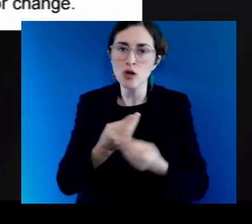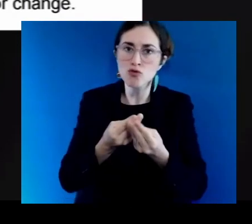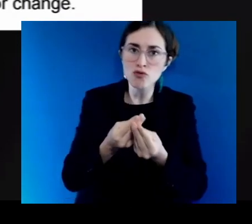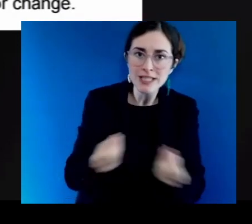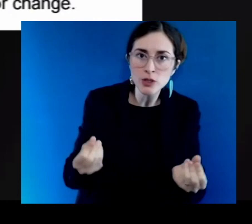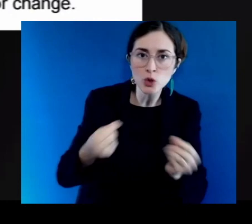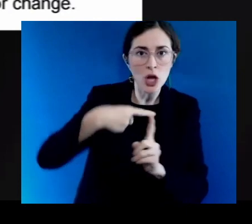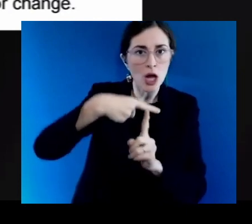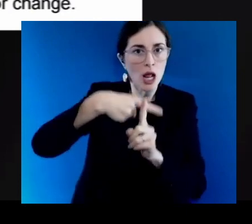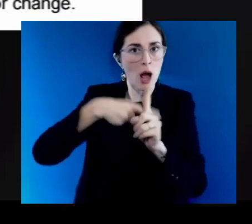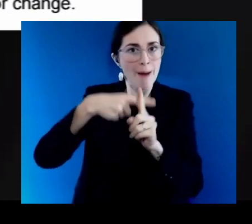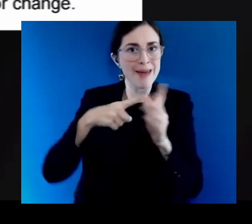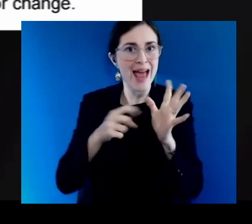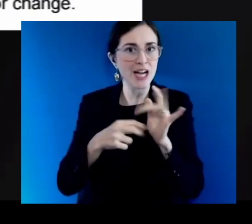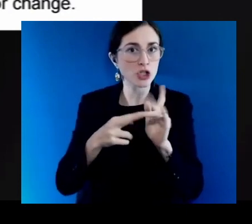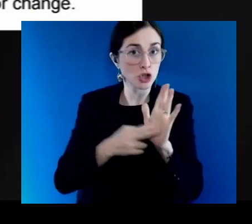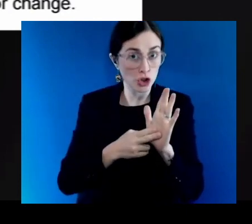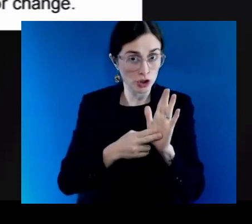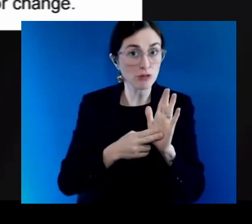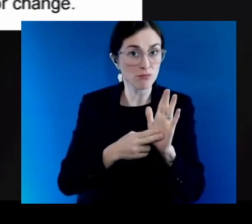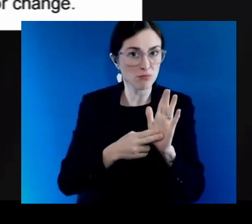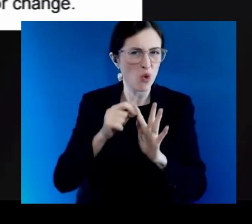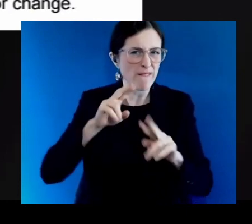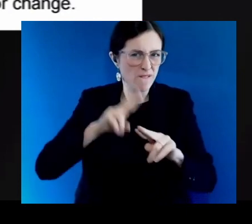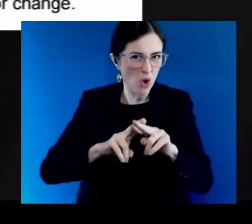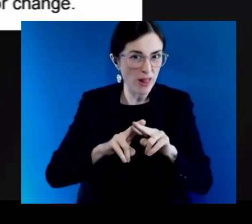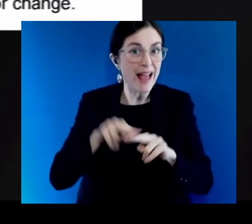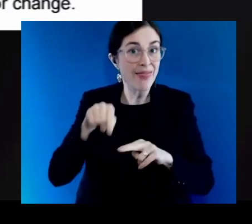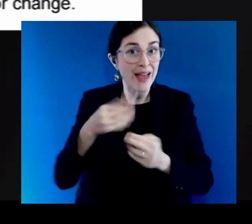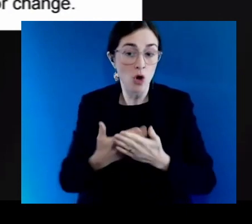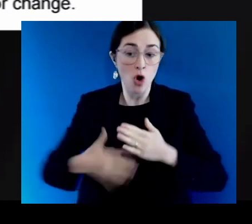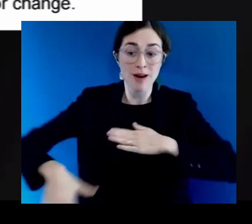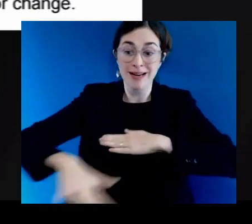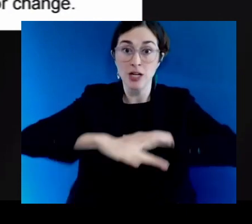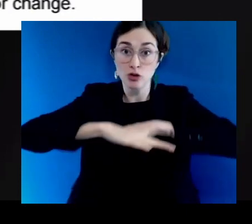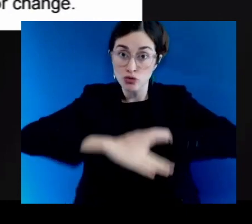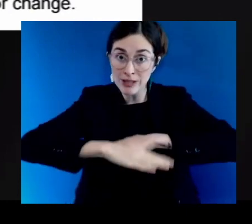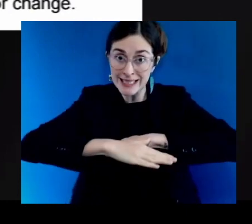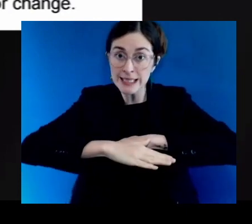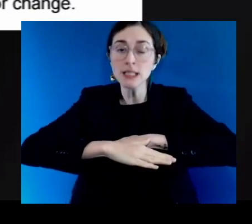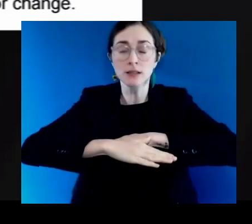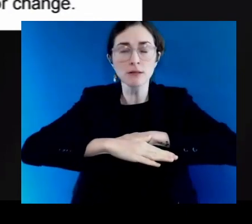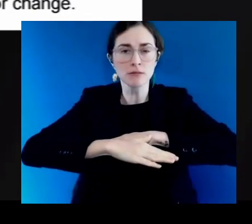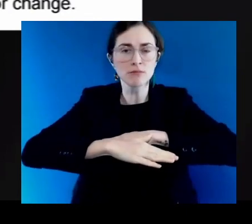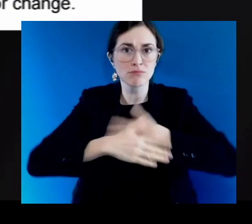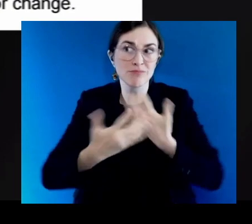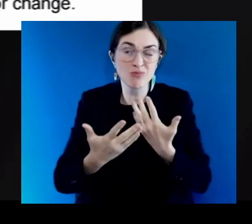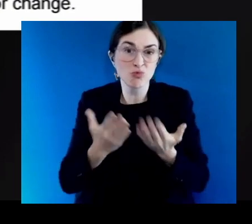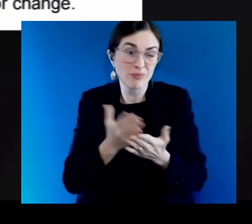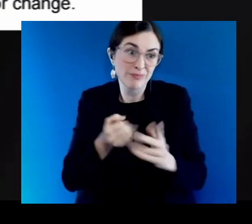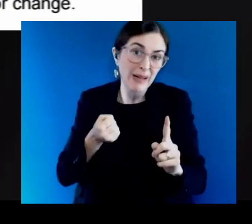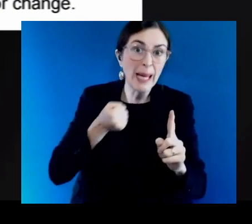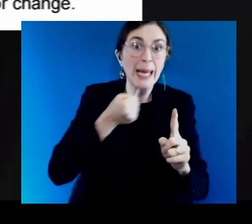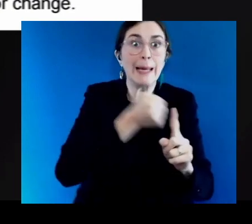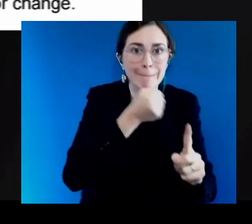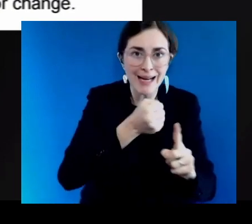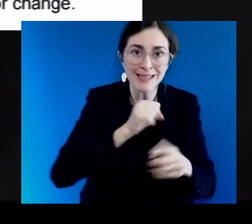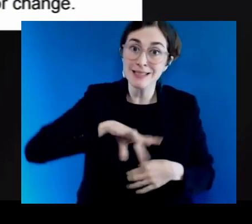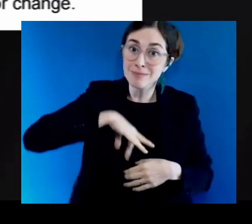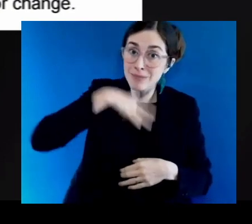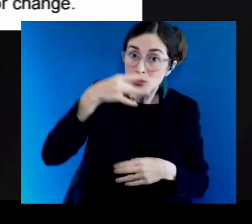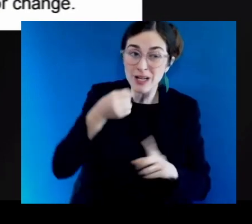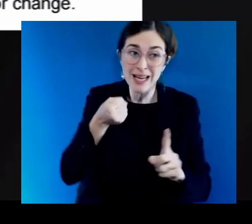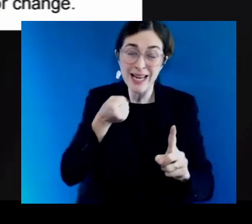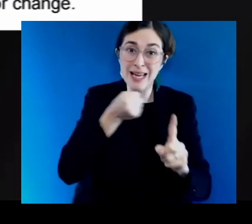for which I am responsible has on country and on culture and in turn on the spiritual, emotional and physical well-being of